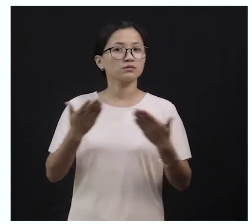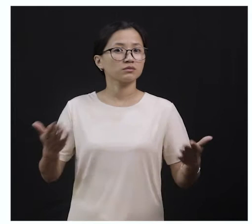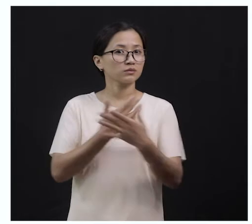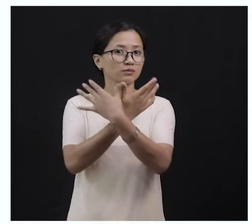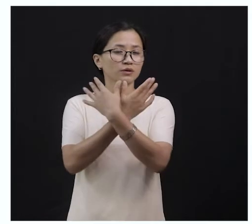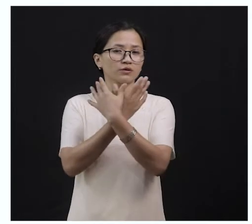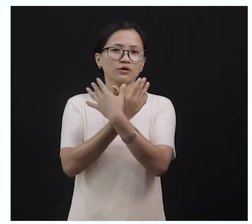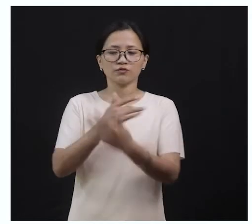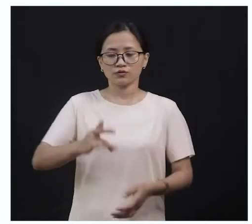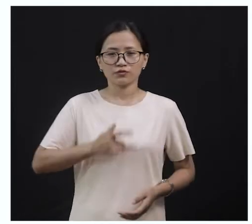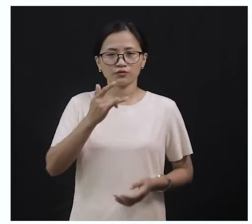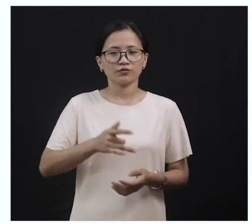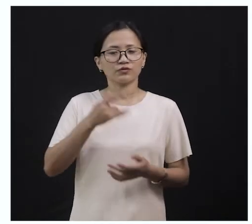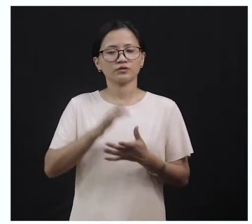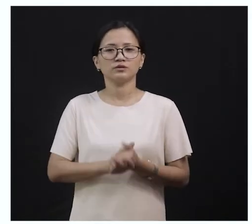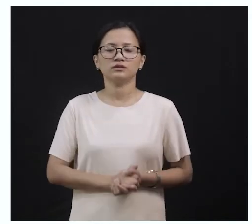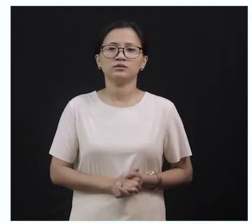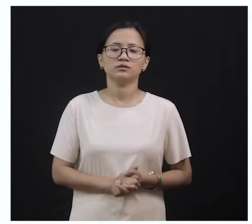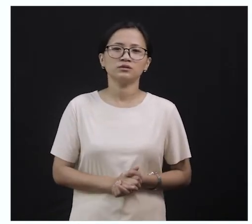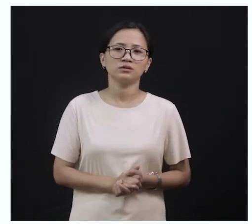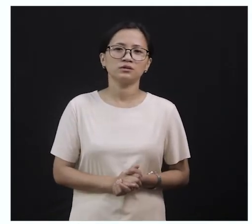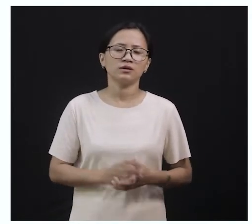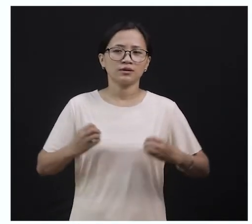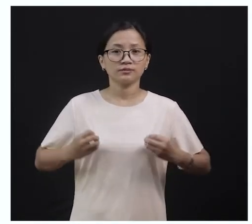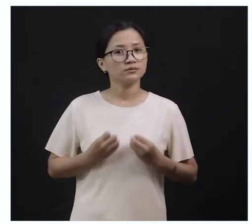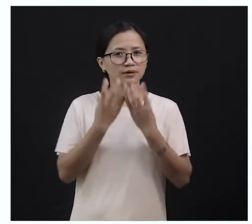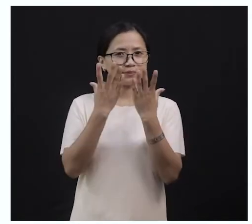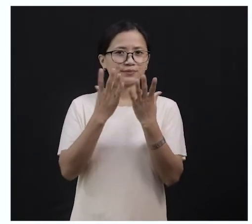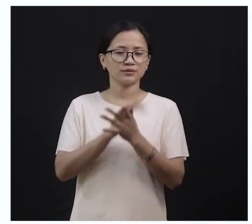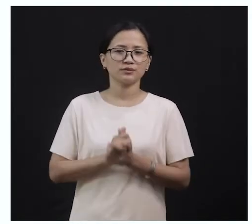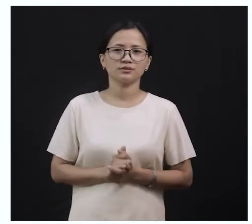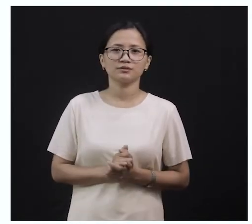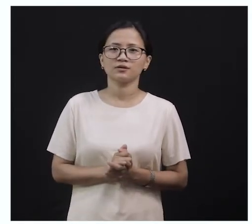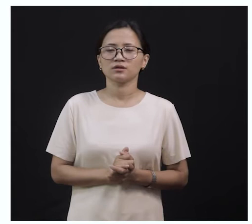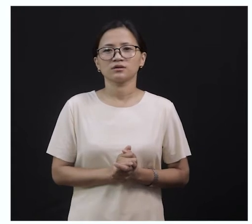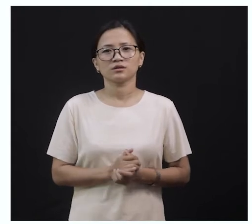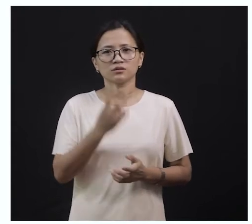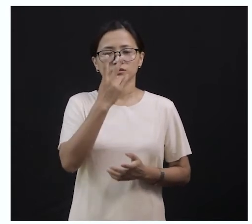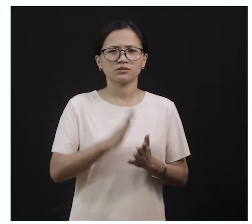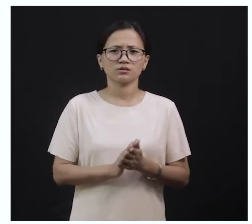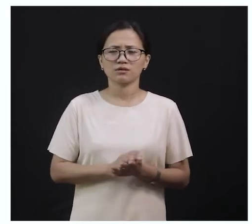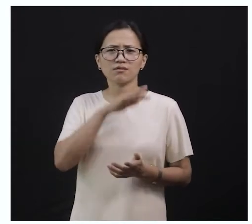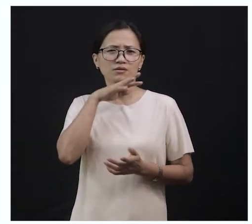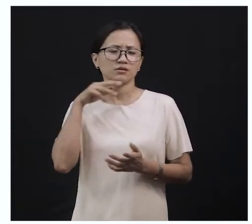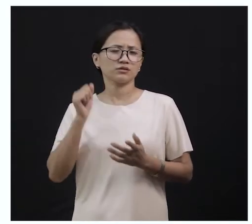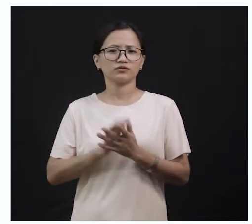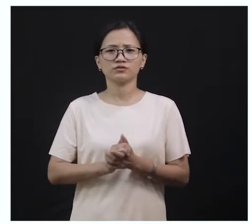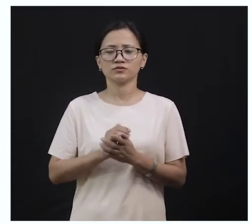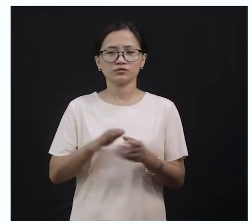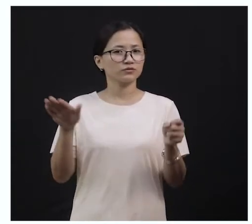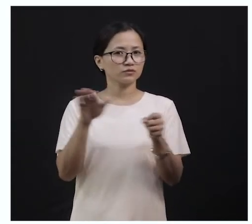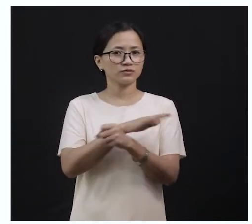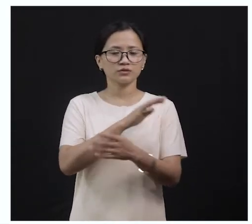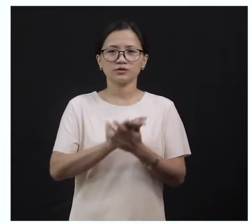we feel like we feel happy, right? It is very joyful to see such a colorful creature flying